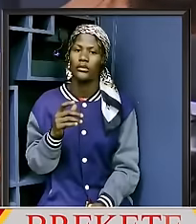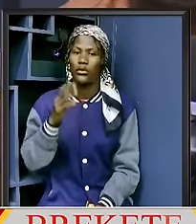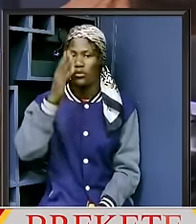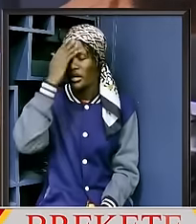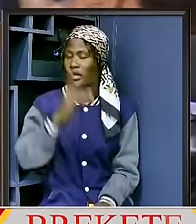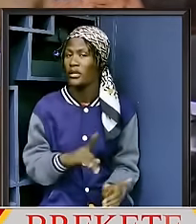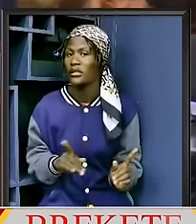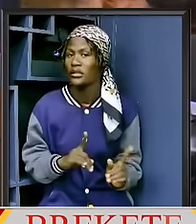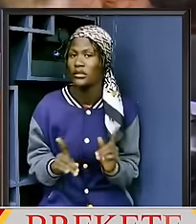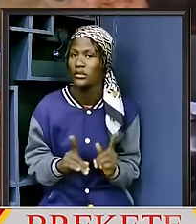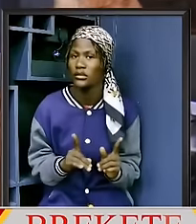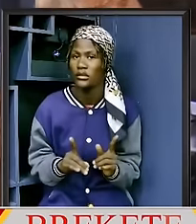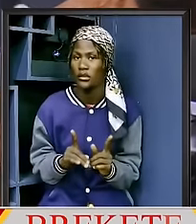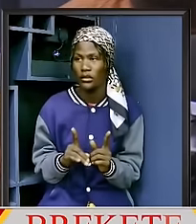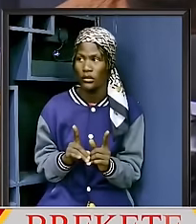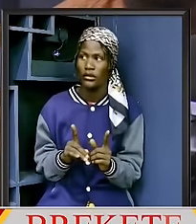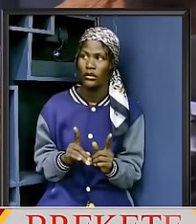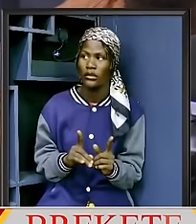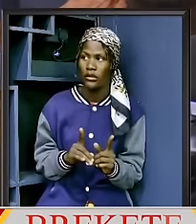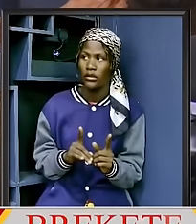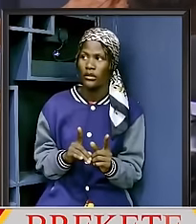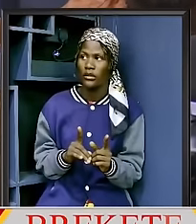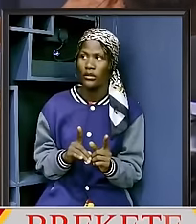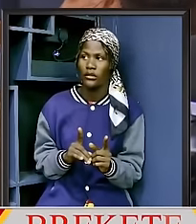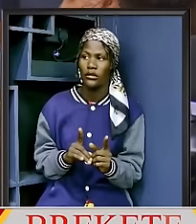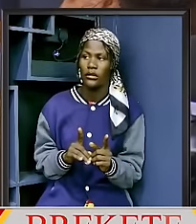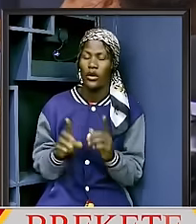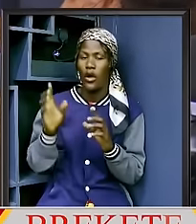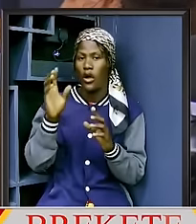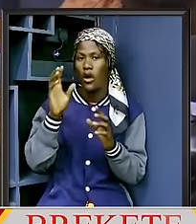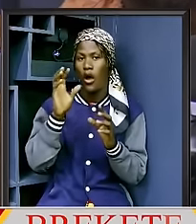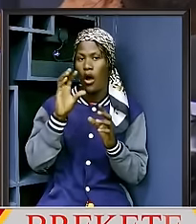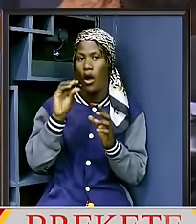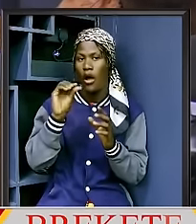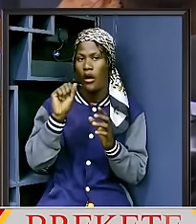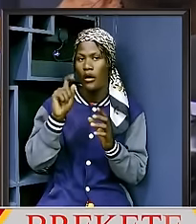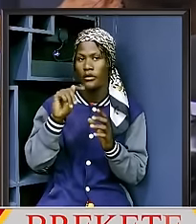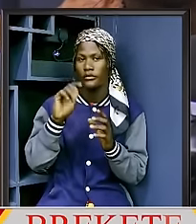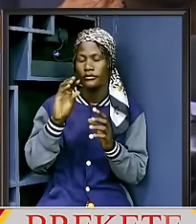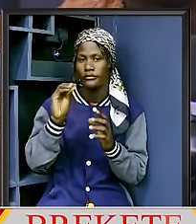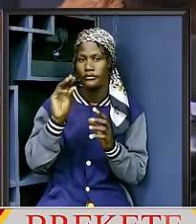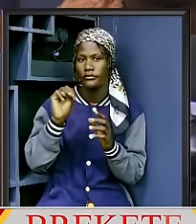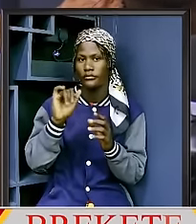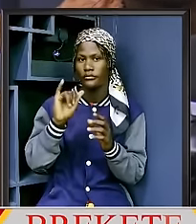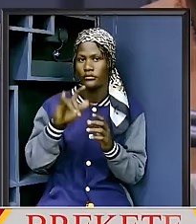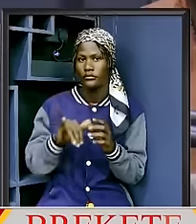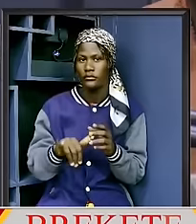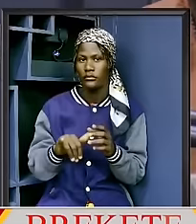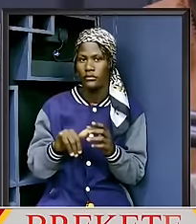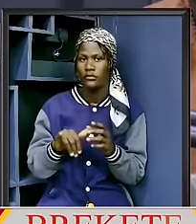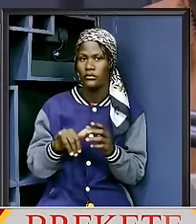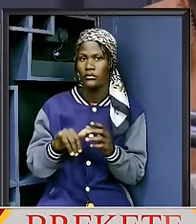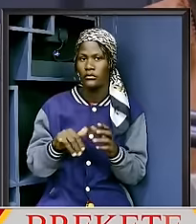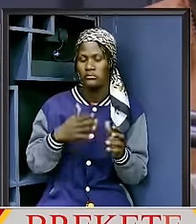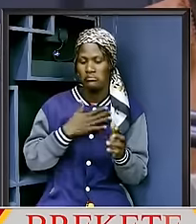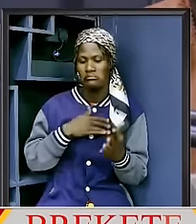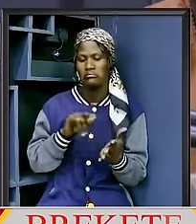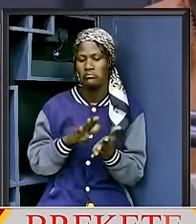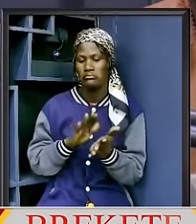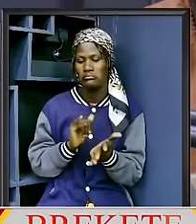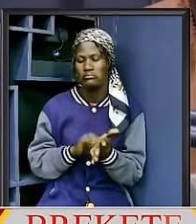the company account. Company we borrow them money. Yes, it's because when they send the money, even me going with tellers,